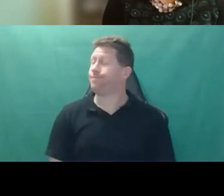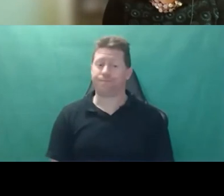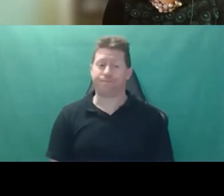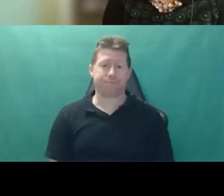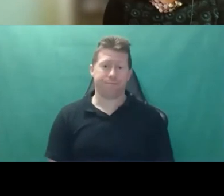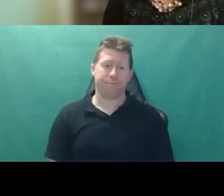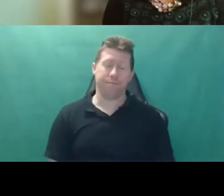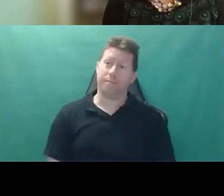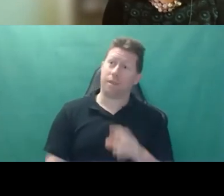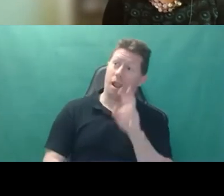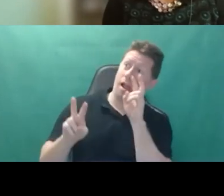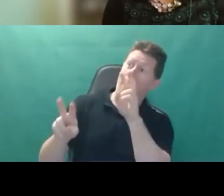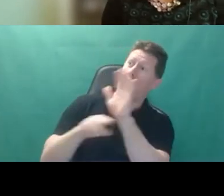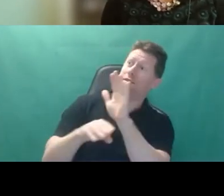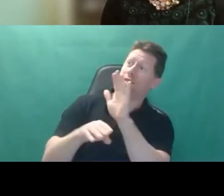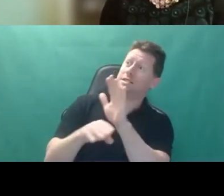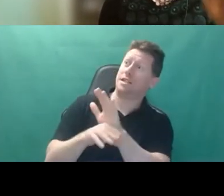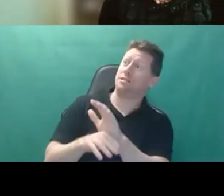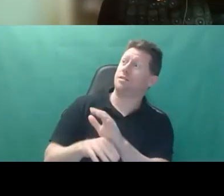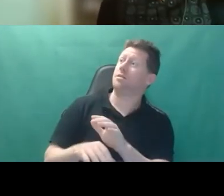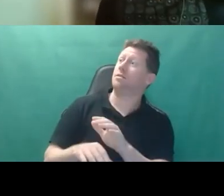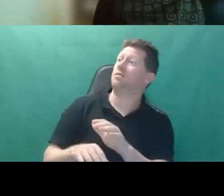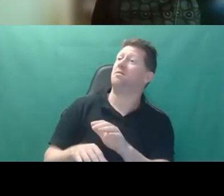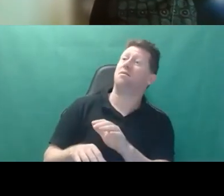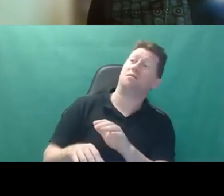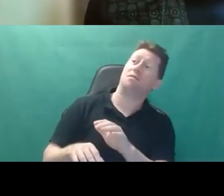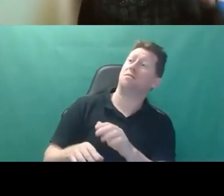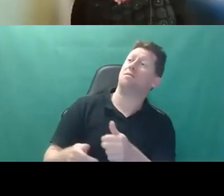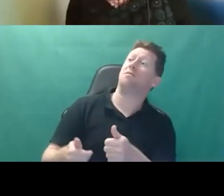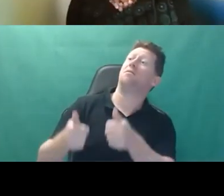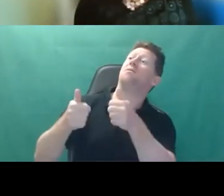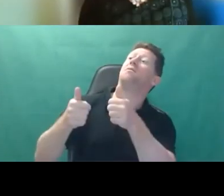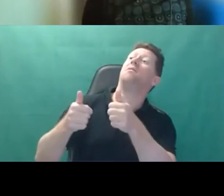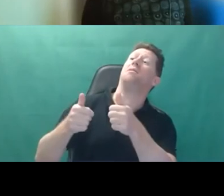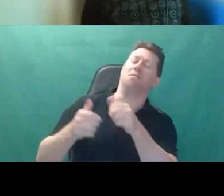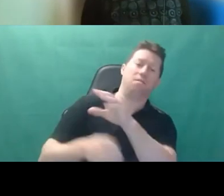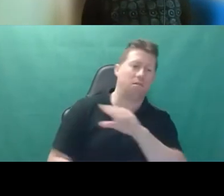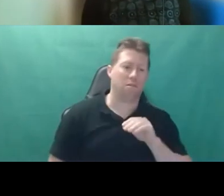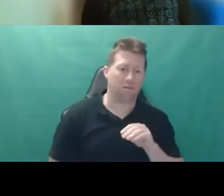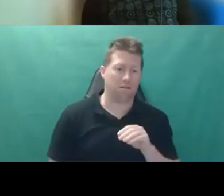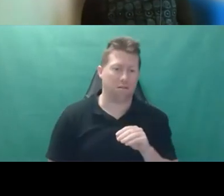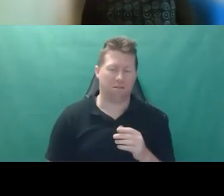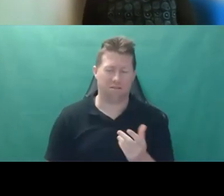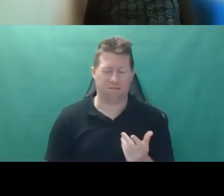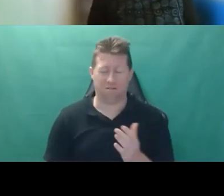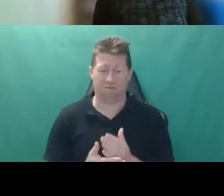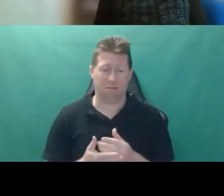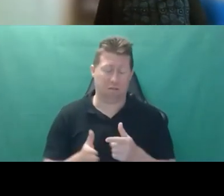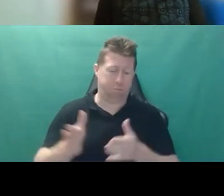overseas before it really happens here. I think, you know, unless you're a swimmer with big feet or something, but anyway,